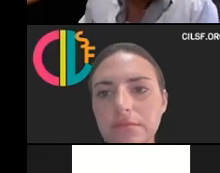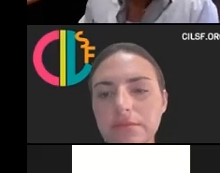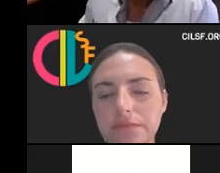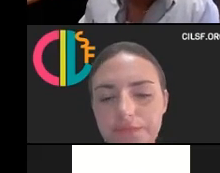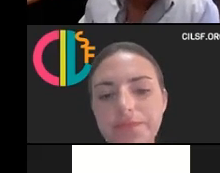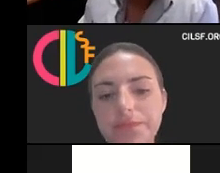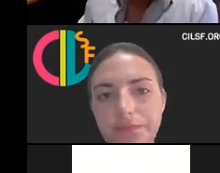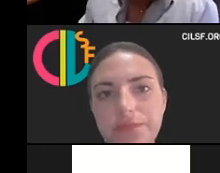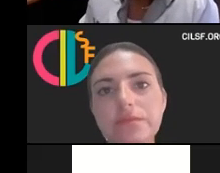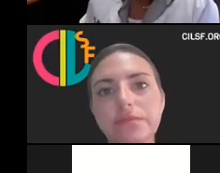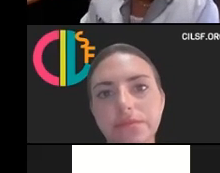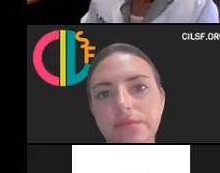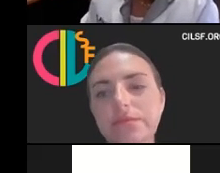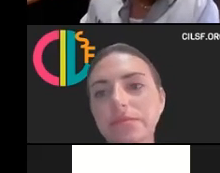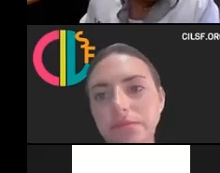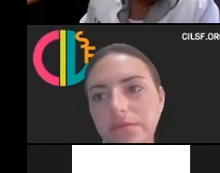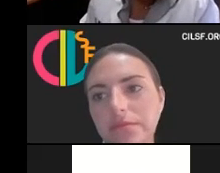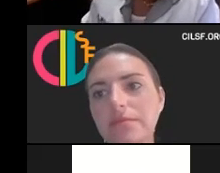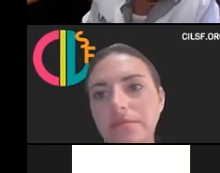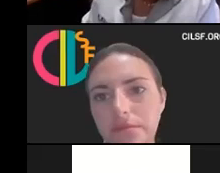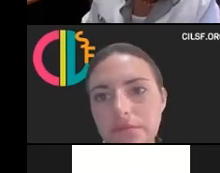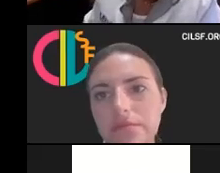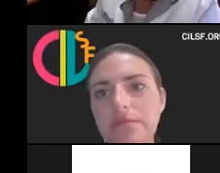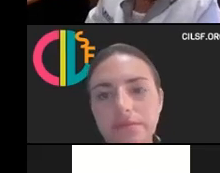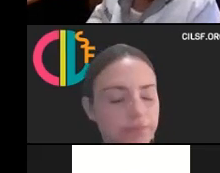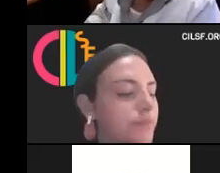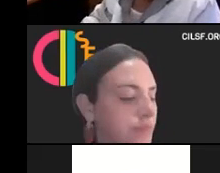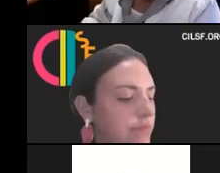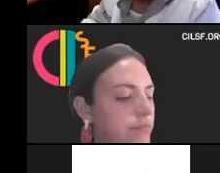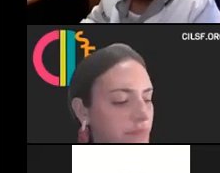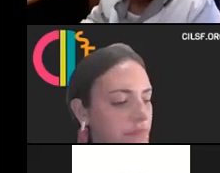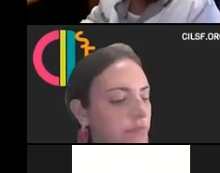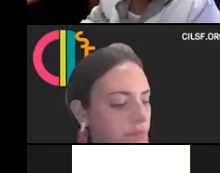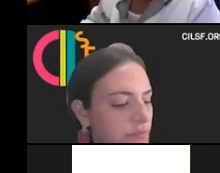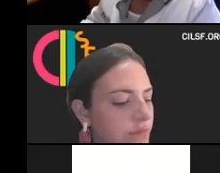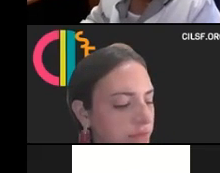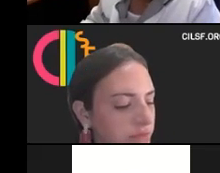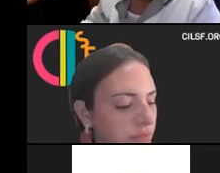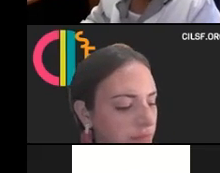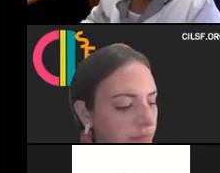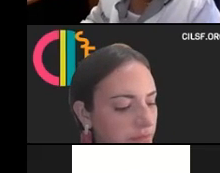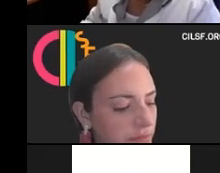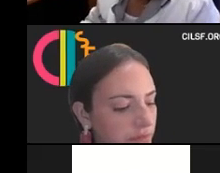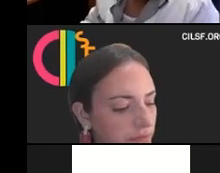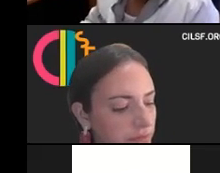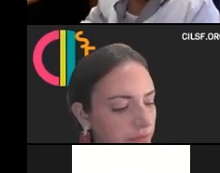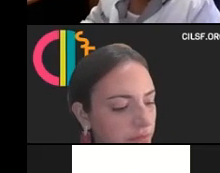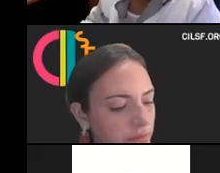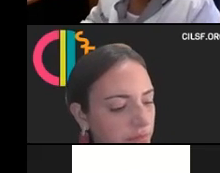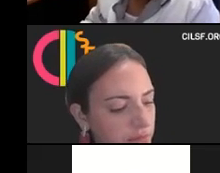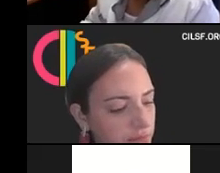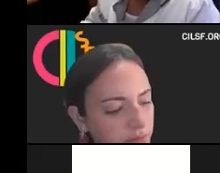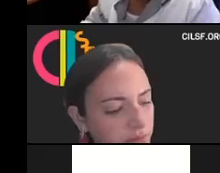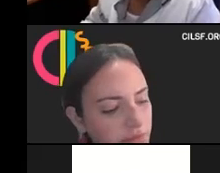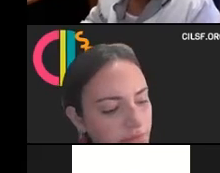media followers, you cannot be spreading this kind of misinformation. I mean, it's just very, and you'll see this happening all the time. This is a private school